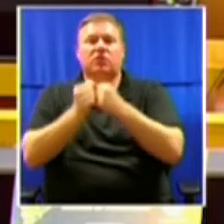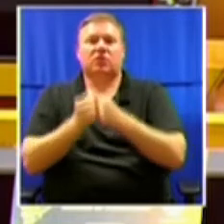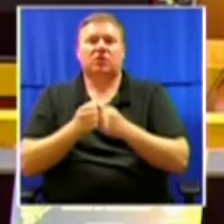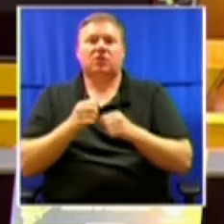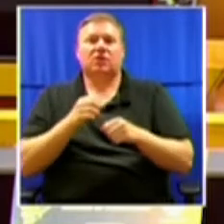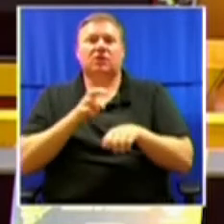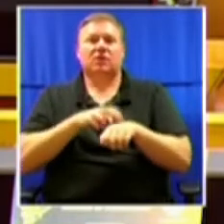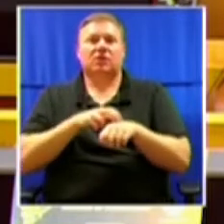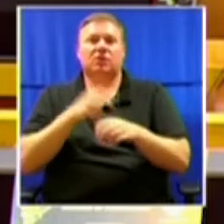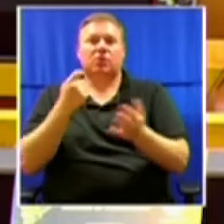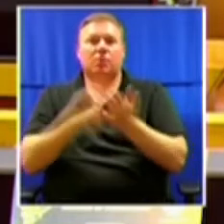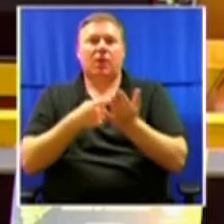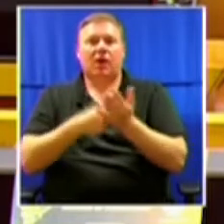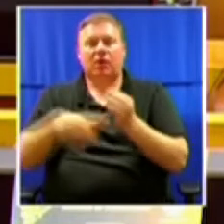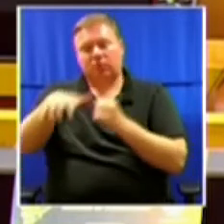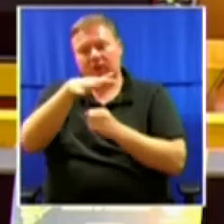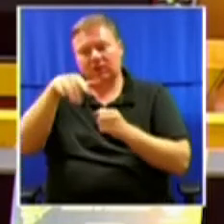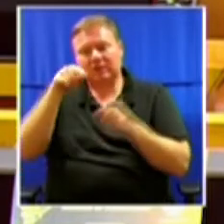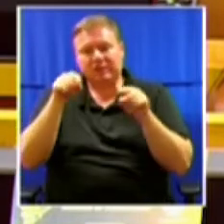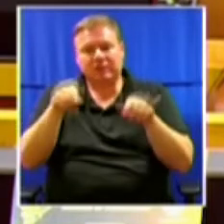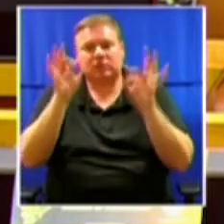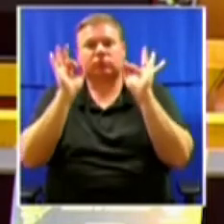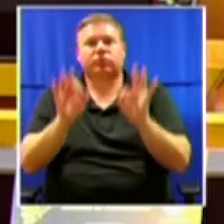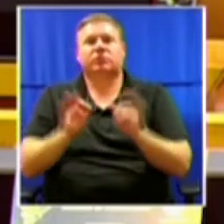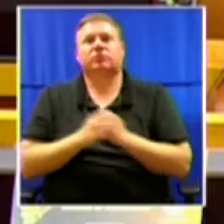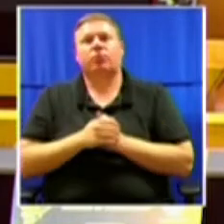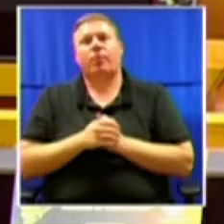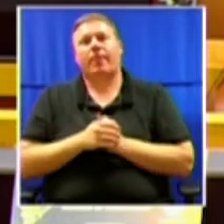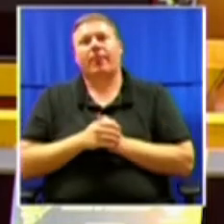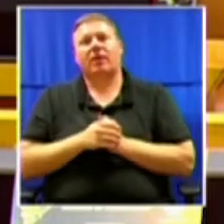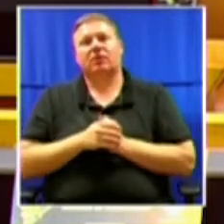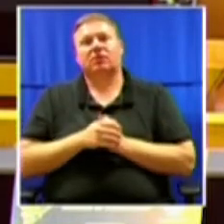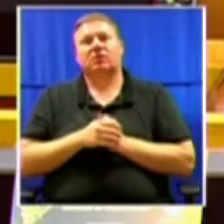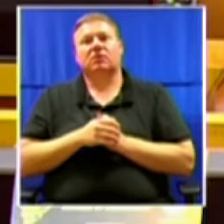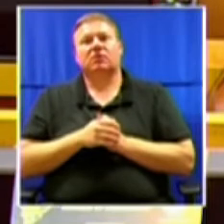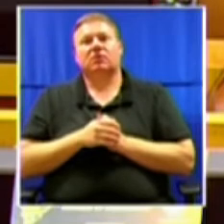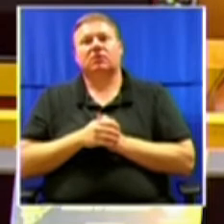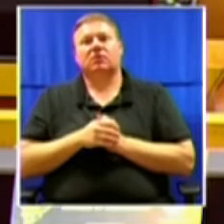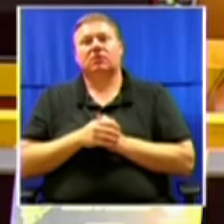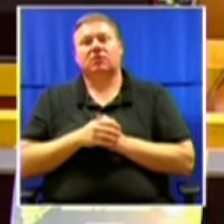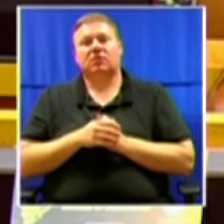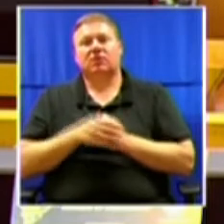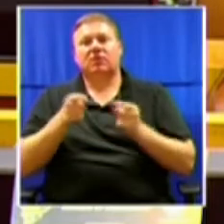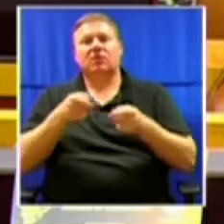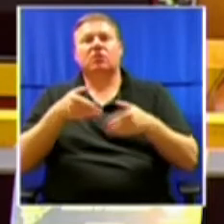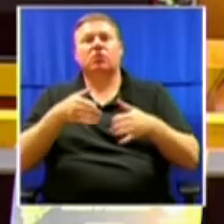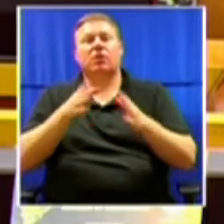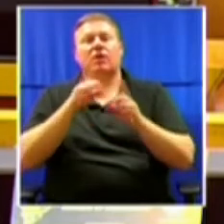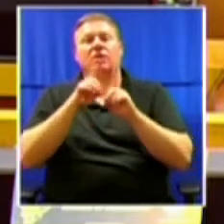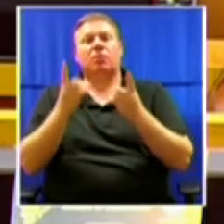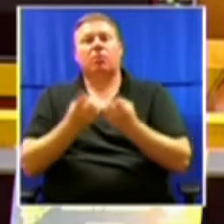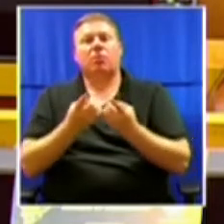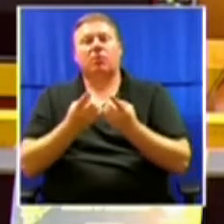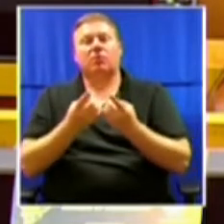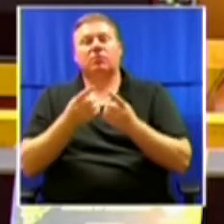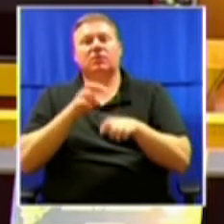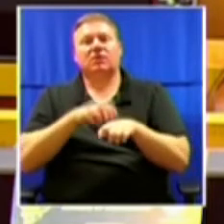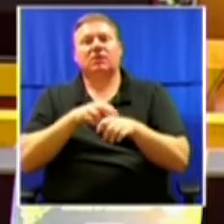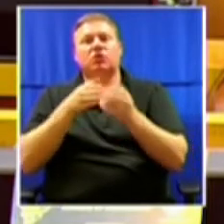an alternative site. In this regard, further guidance from the department is awaited. Thank you very